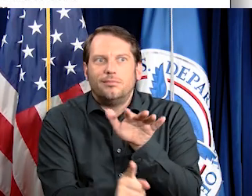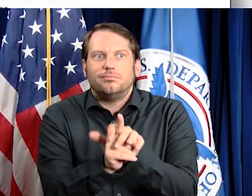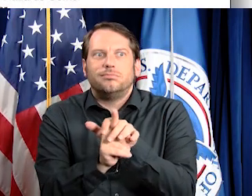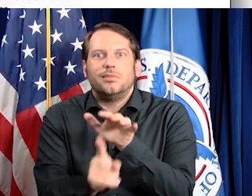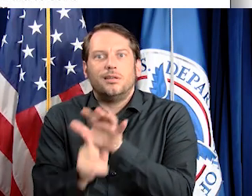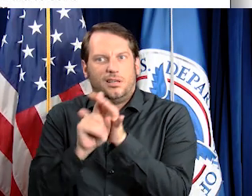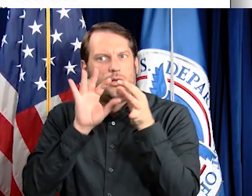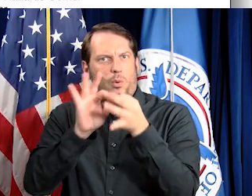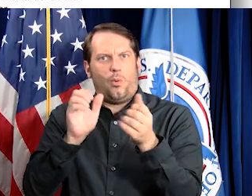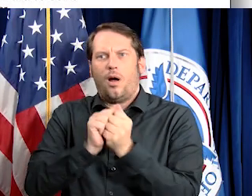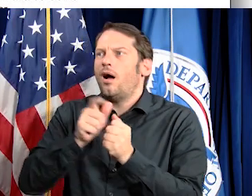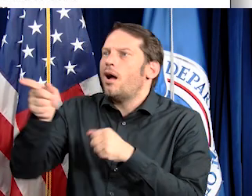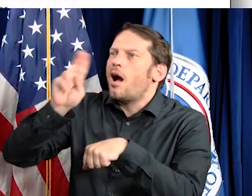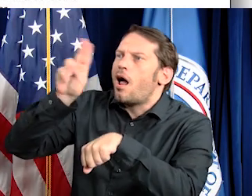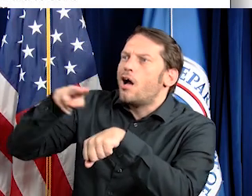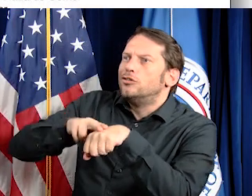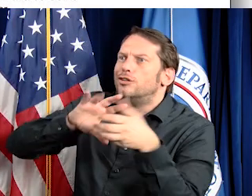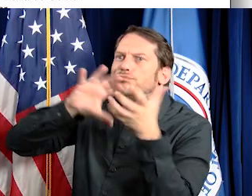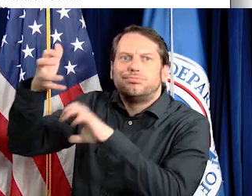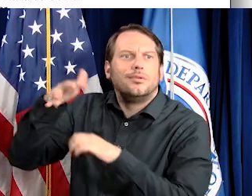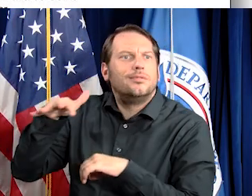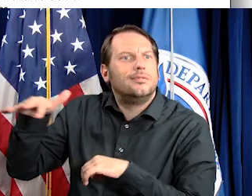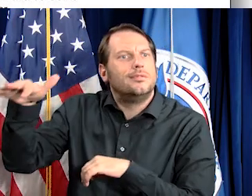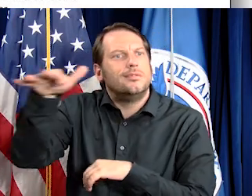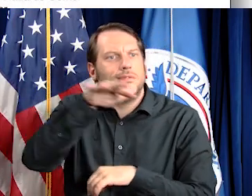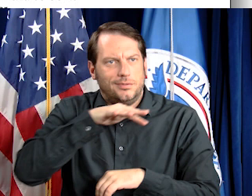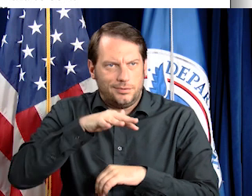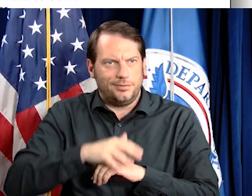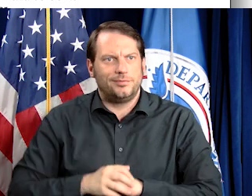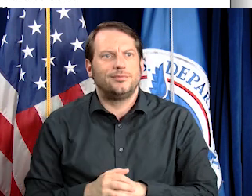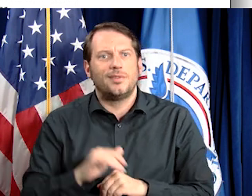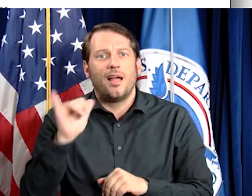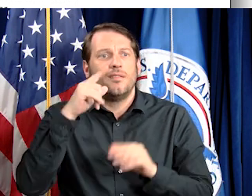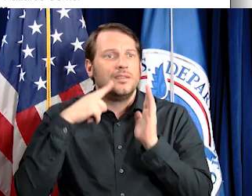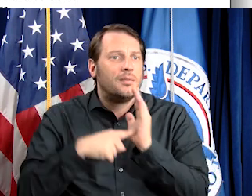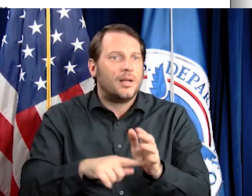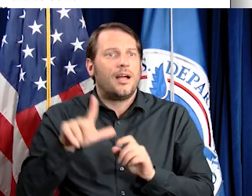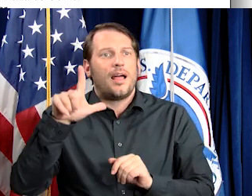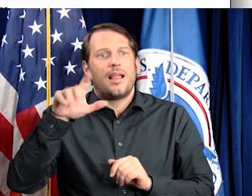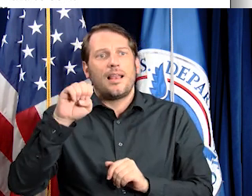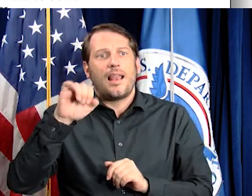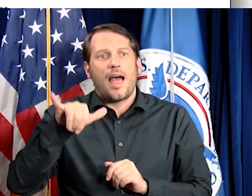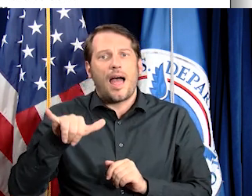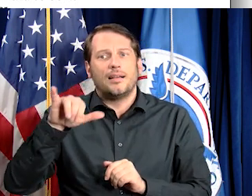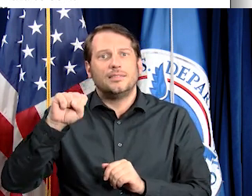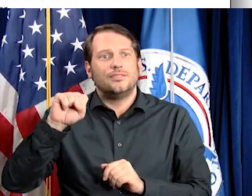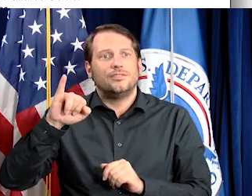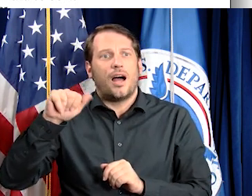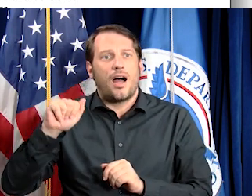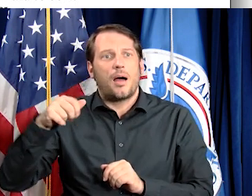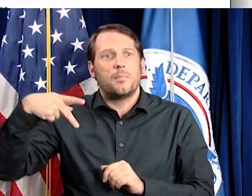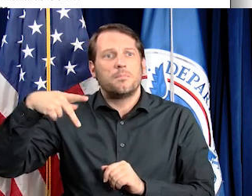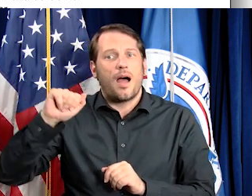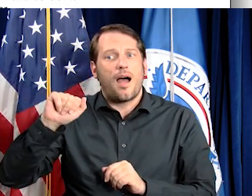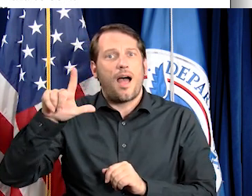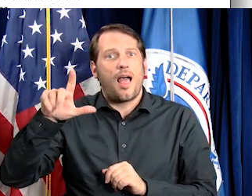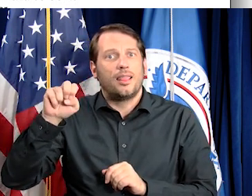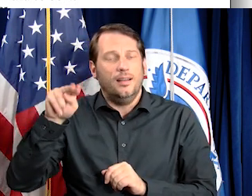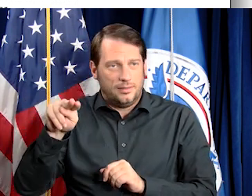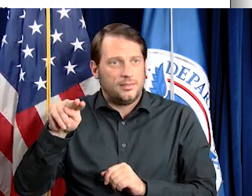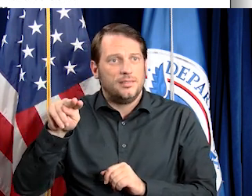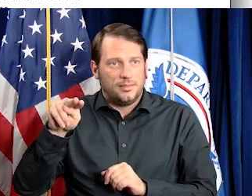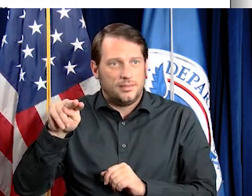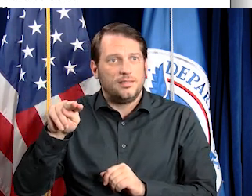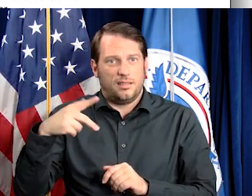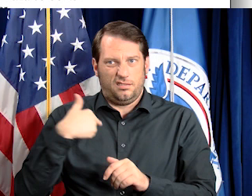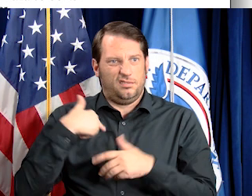a real great opportunity to work with Professor Laisha Palin. I was her first PhD student. And it was a really unique opportunity